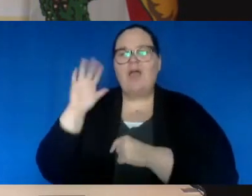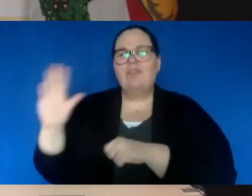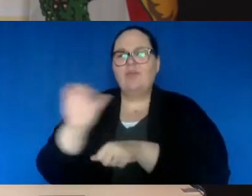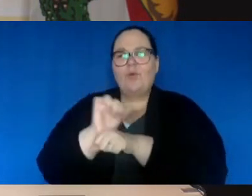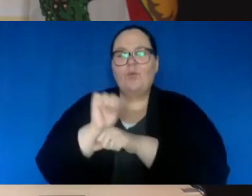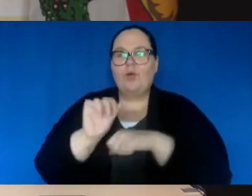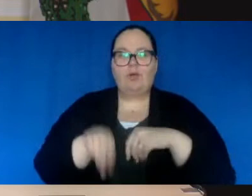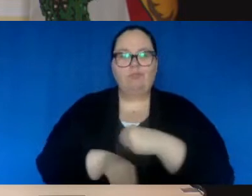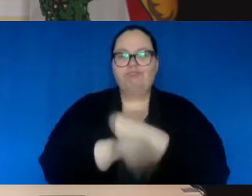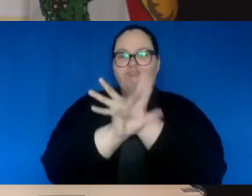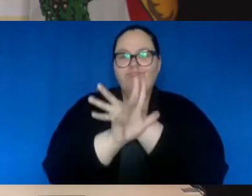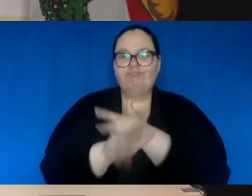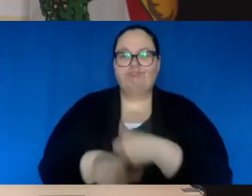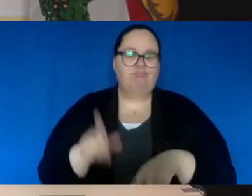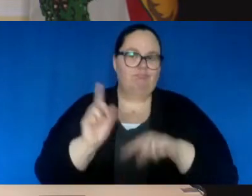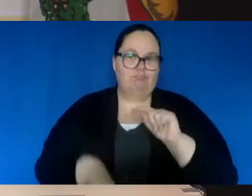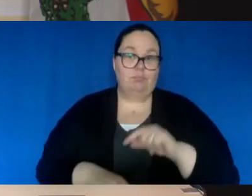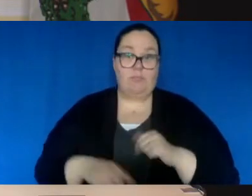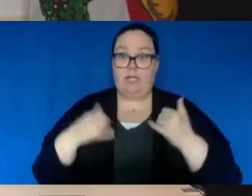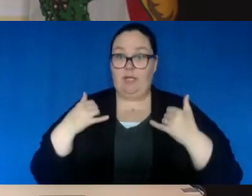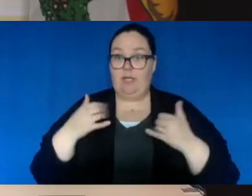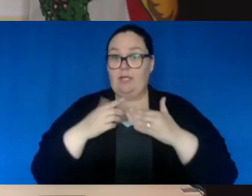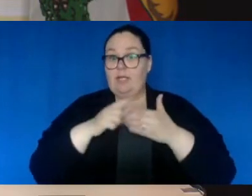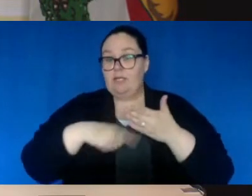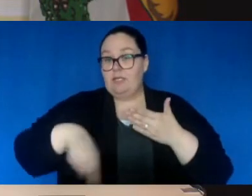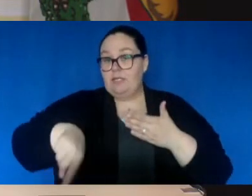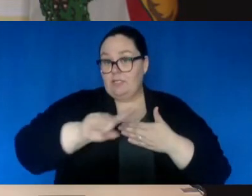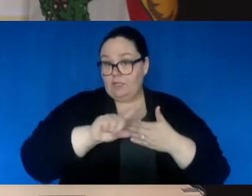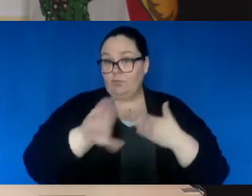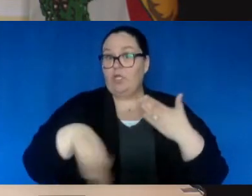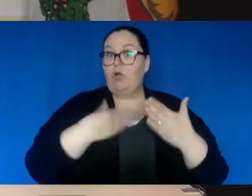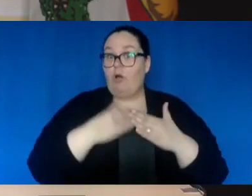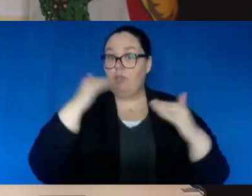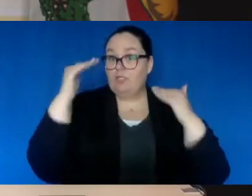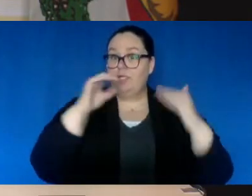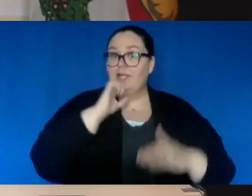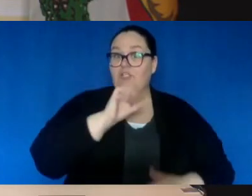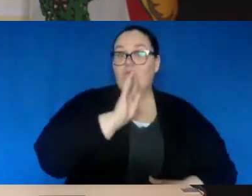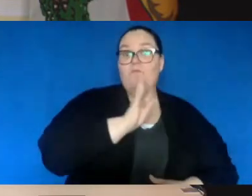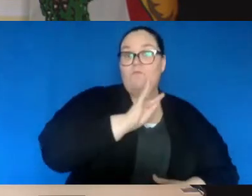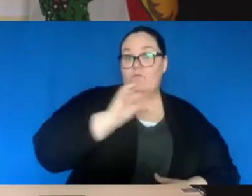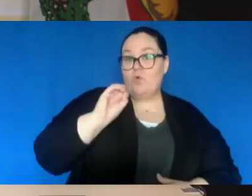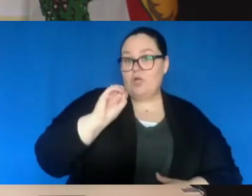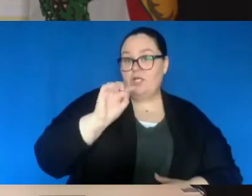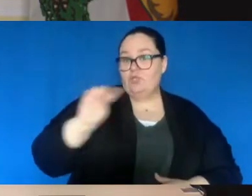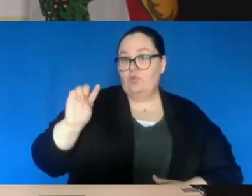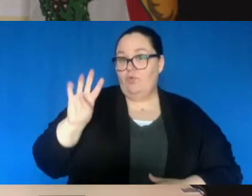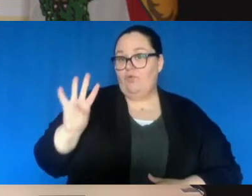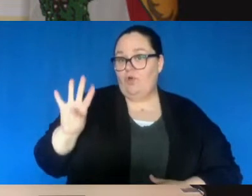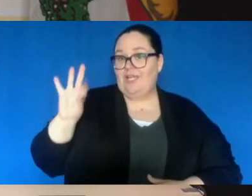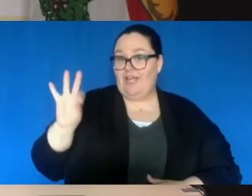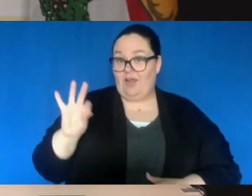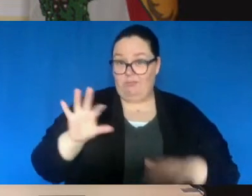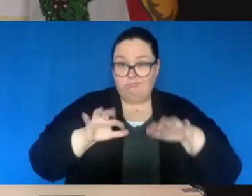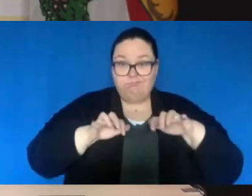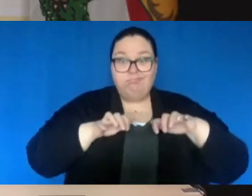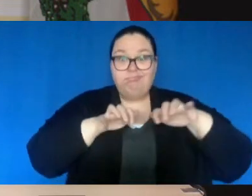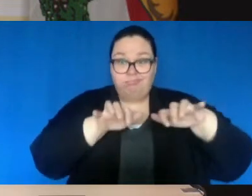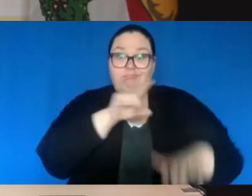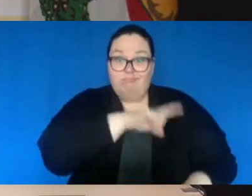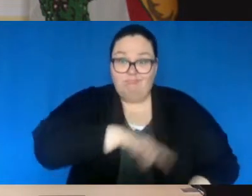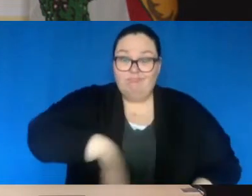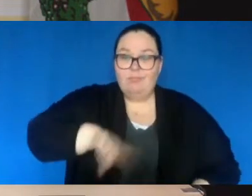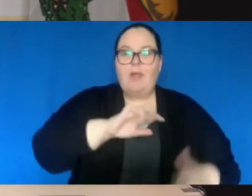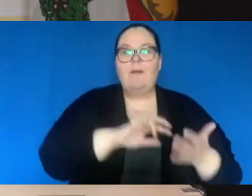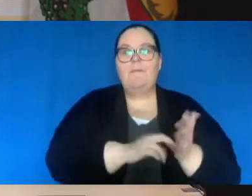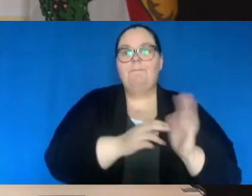begin booking all adults aged 40 to 49. This is a large age cohort, so it's broken down